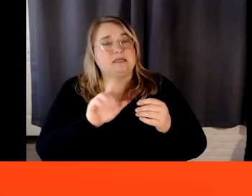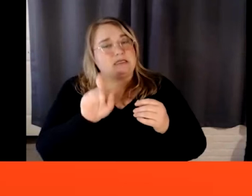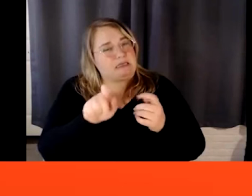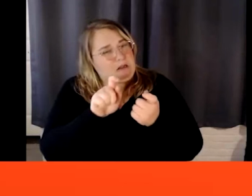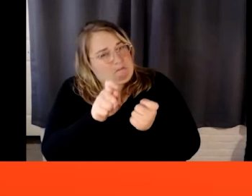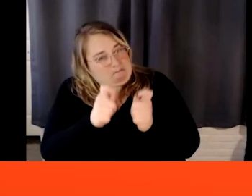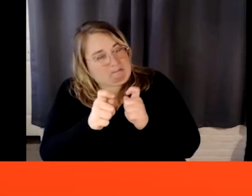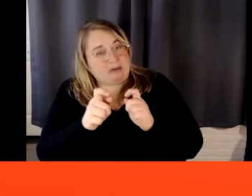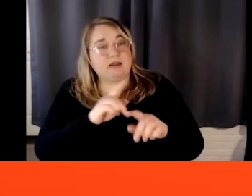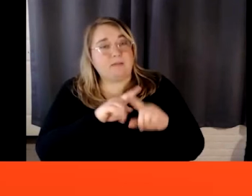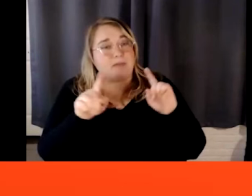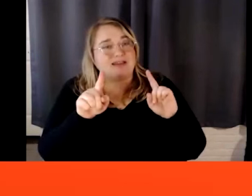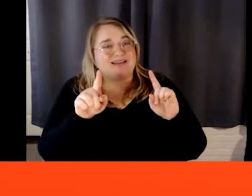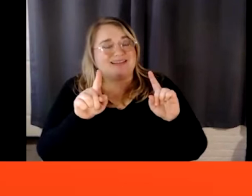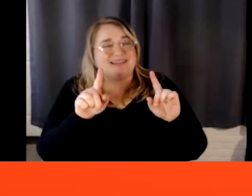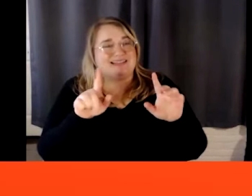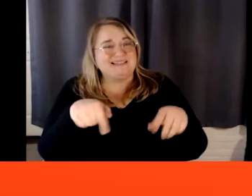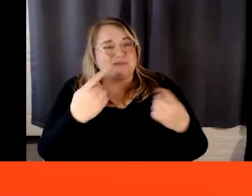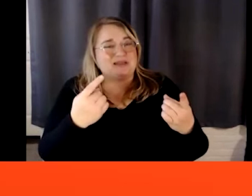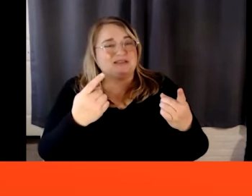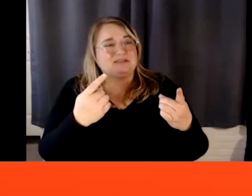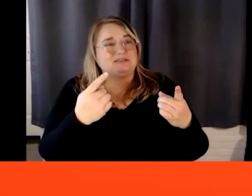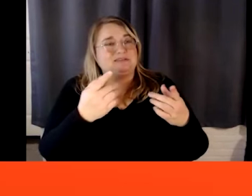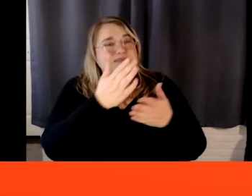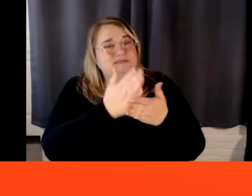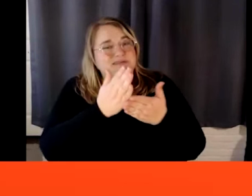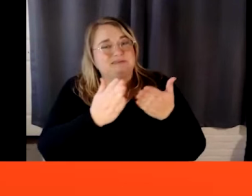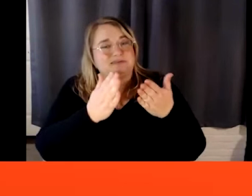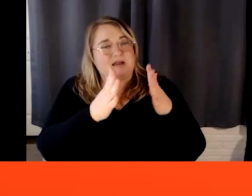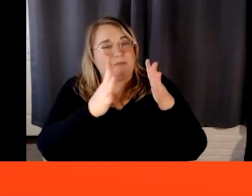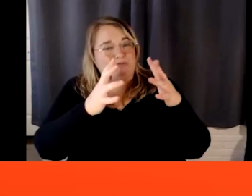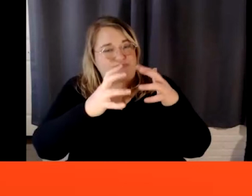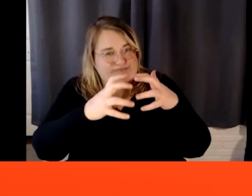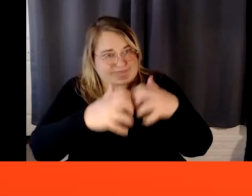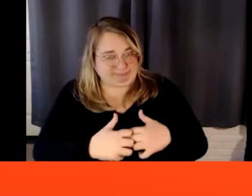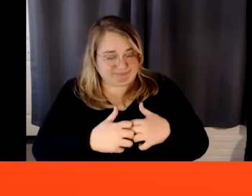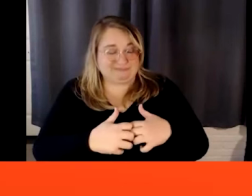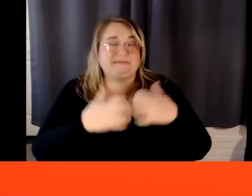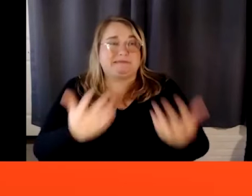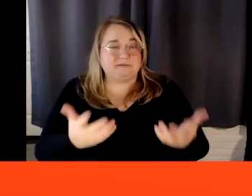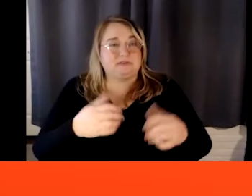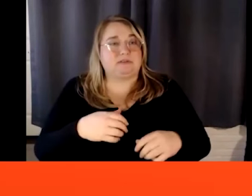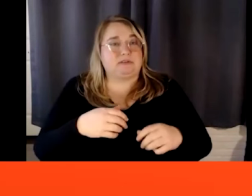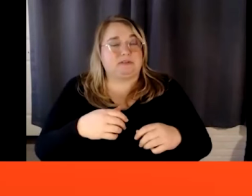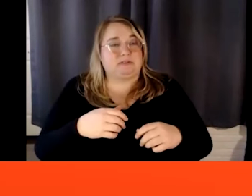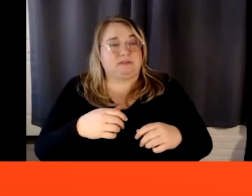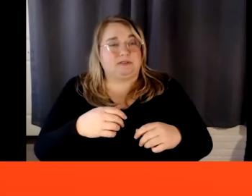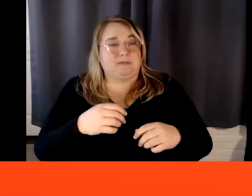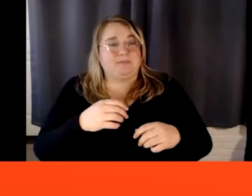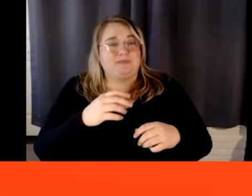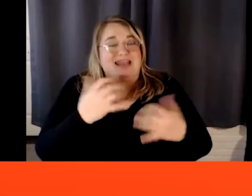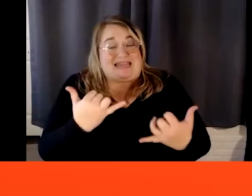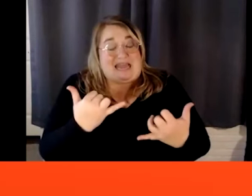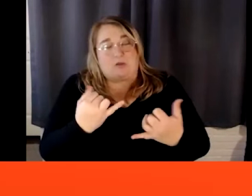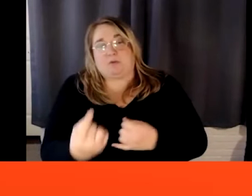been systematically just decommissioned. Okay, It's lost. So there's only one program left. so